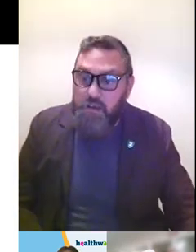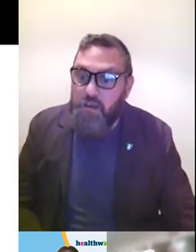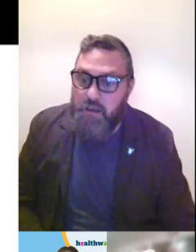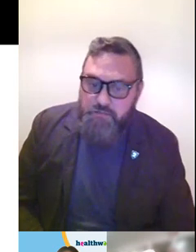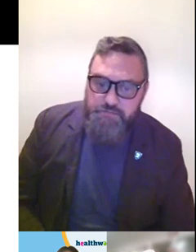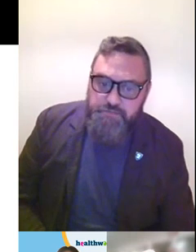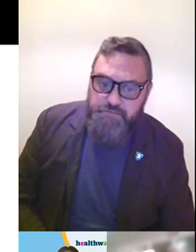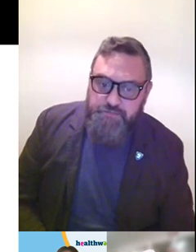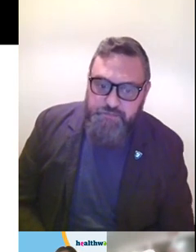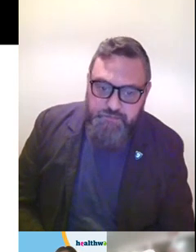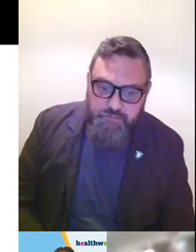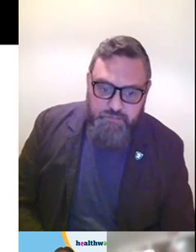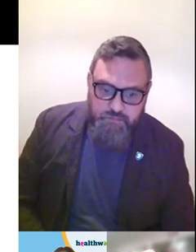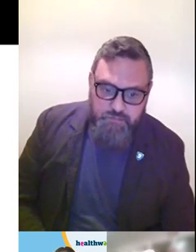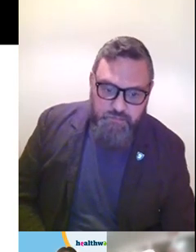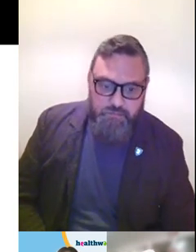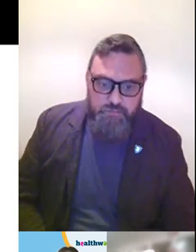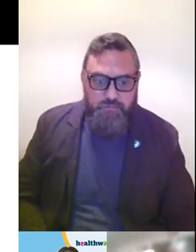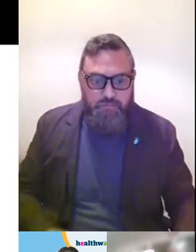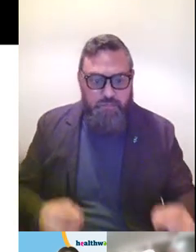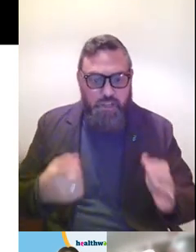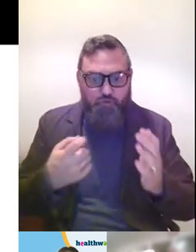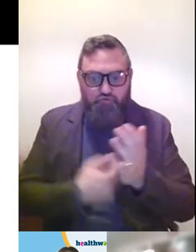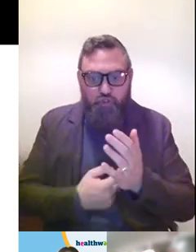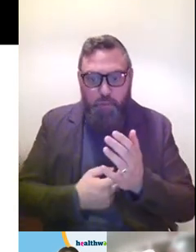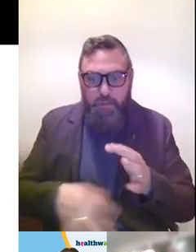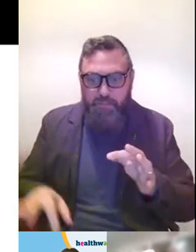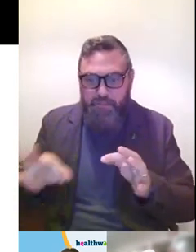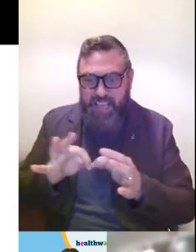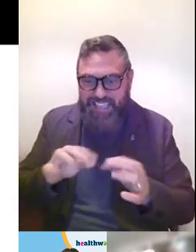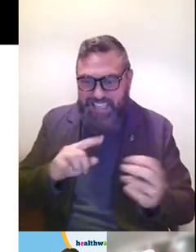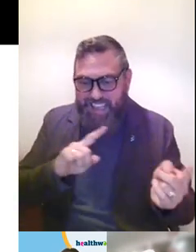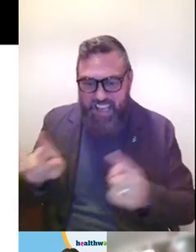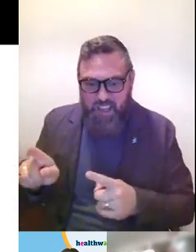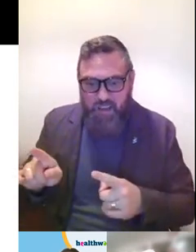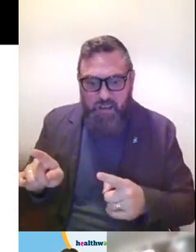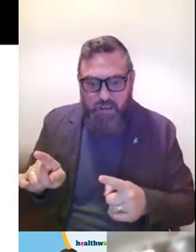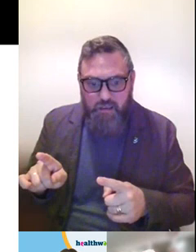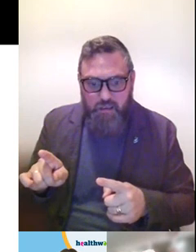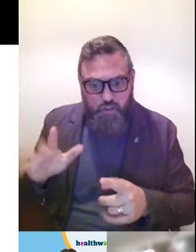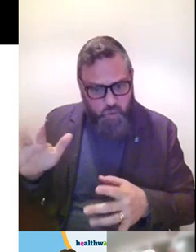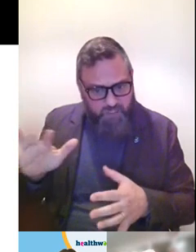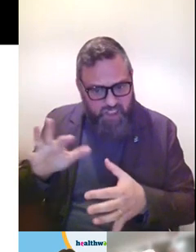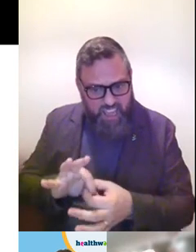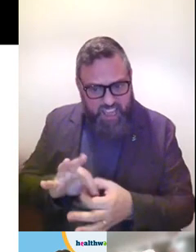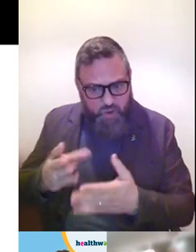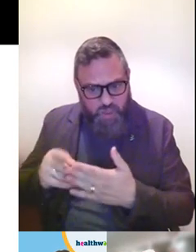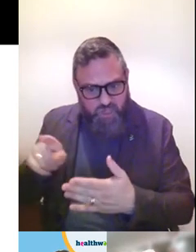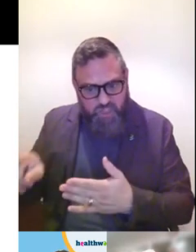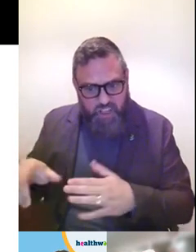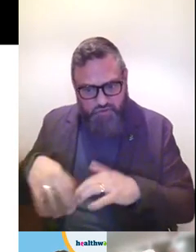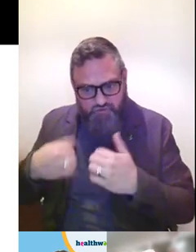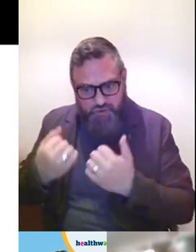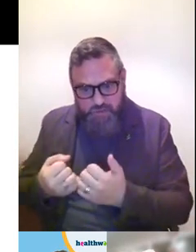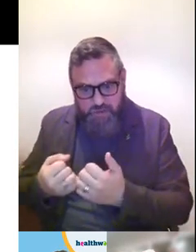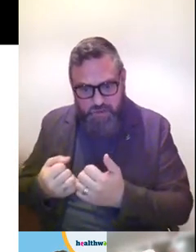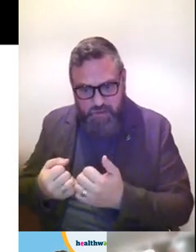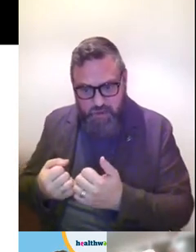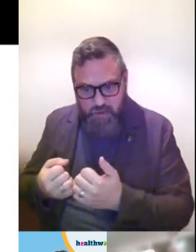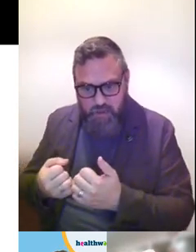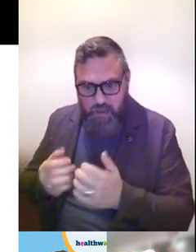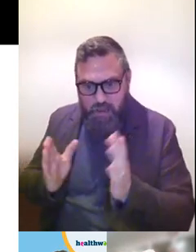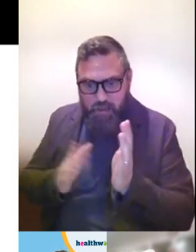And just on that, can I put Rob Beasley on the spot here? So Rob, do we have links with that group? And Mike